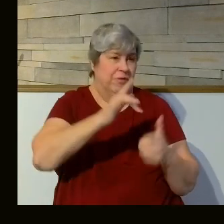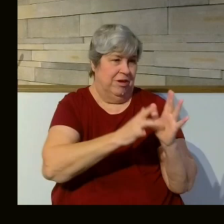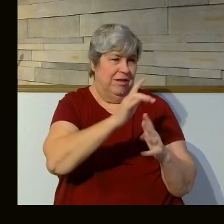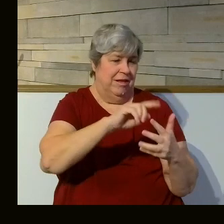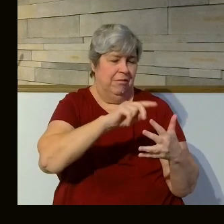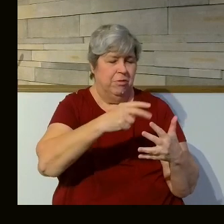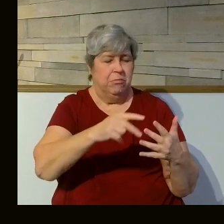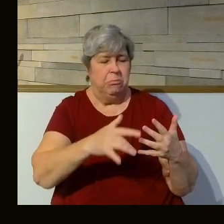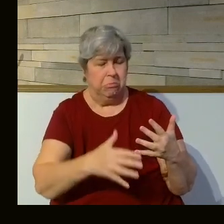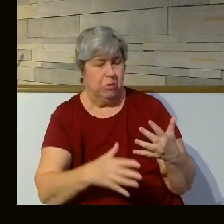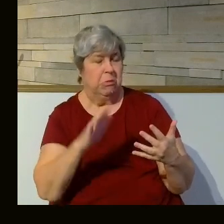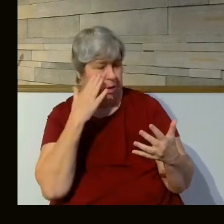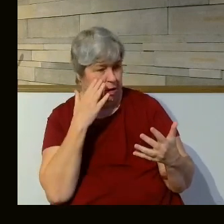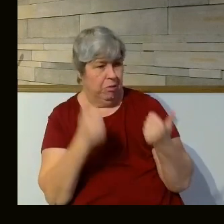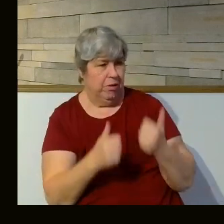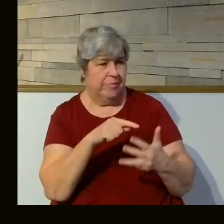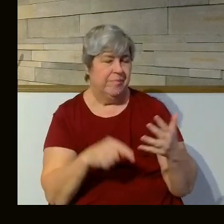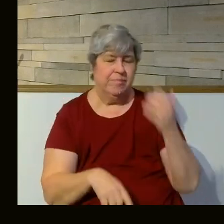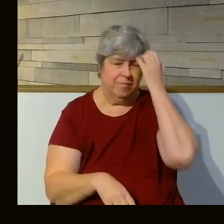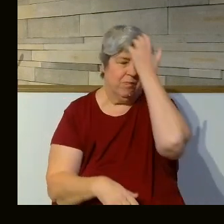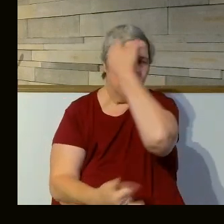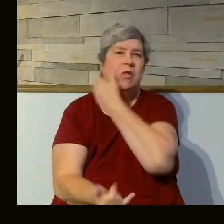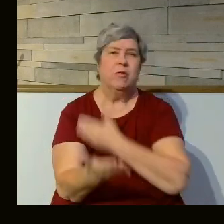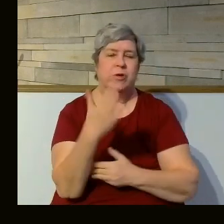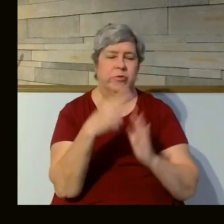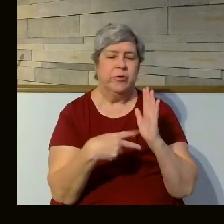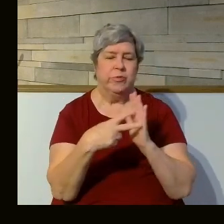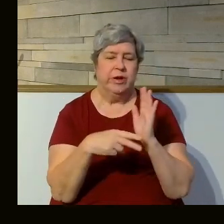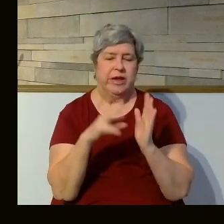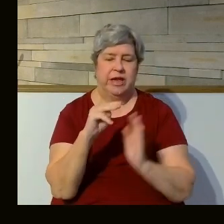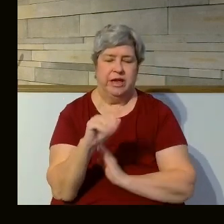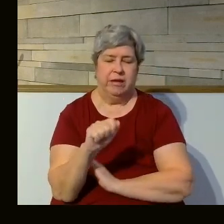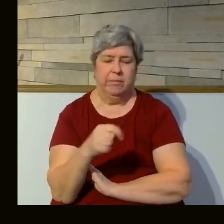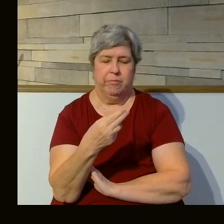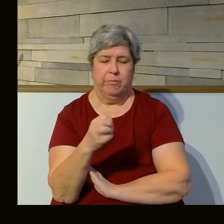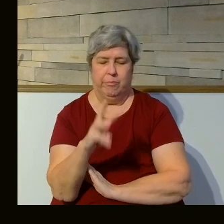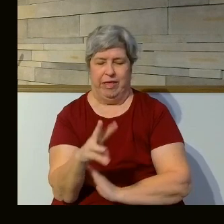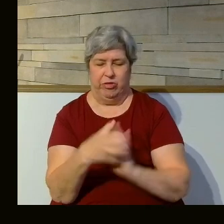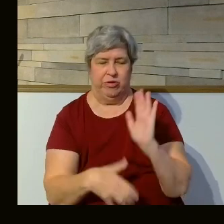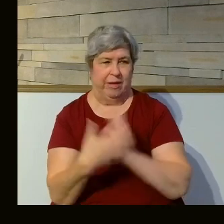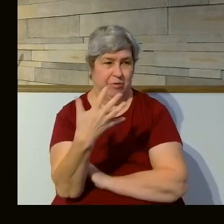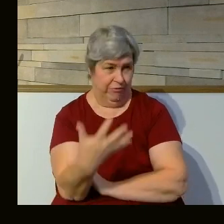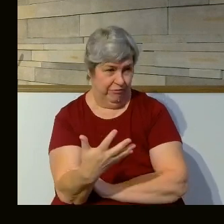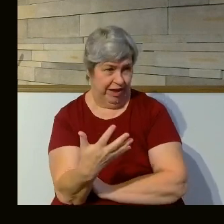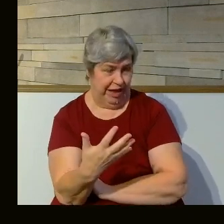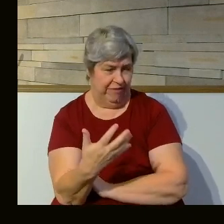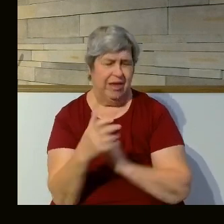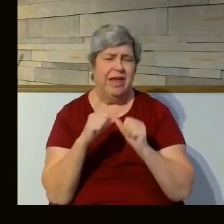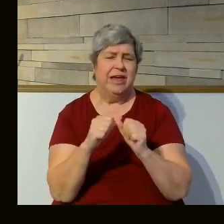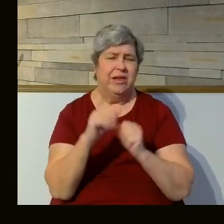us. Our passage this morning is Matthew chapter 5 as we continue in the Sermon on the Mount. What about marriage, divorce,